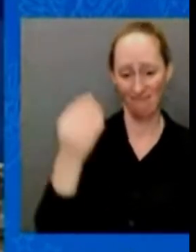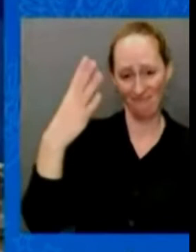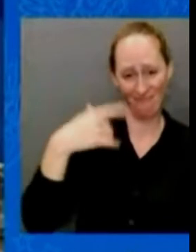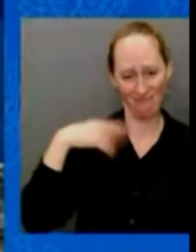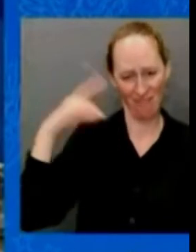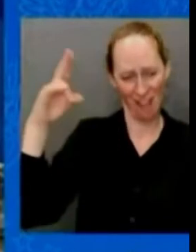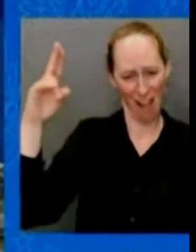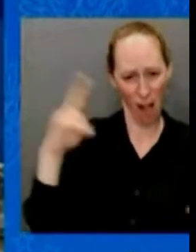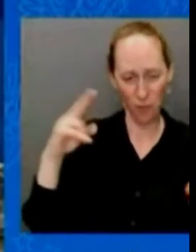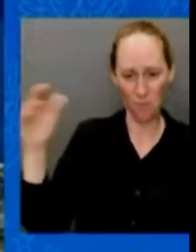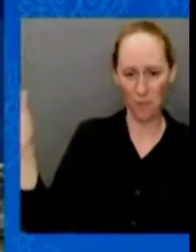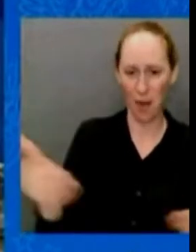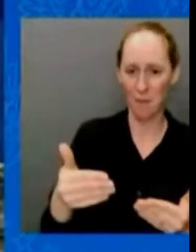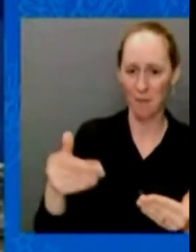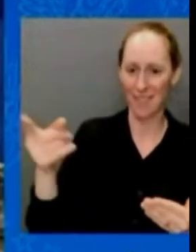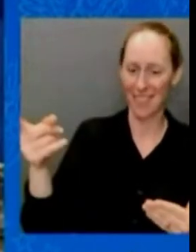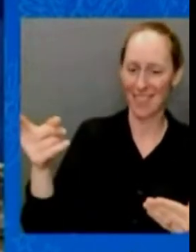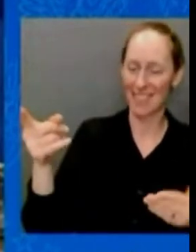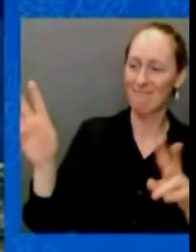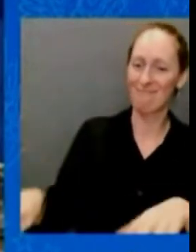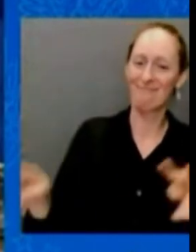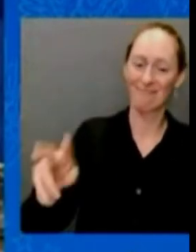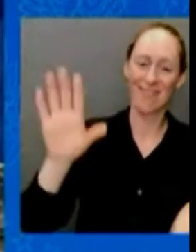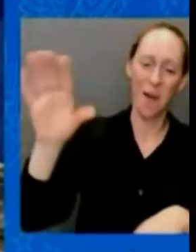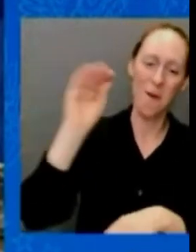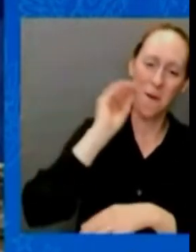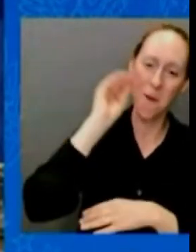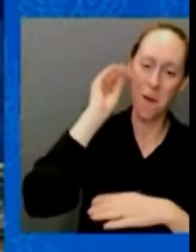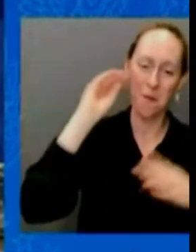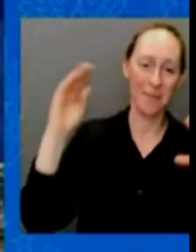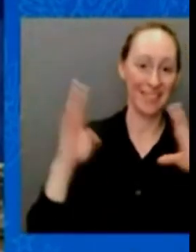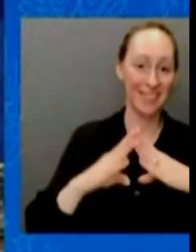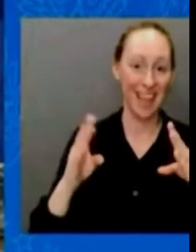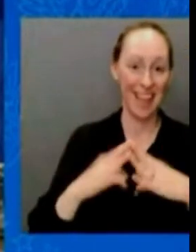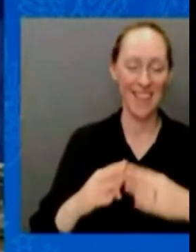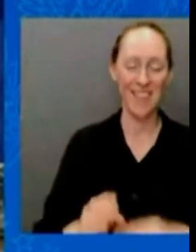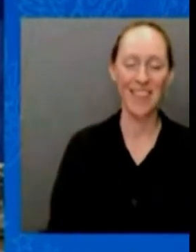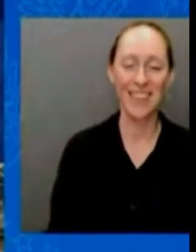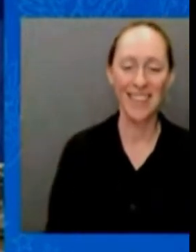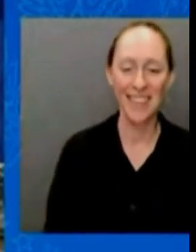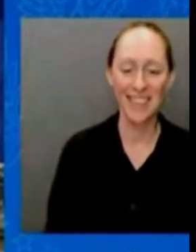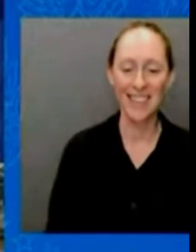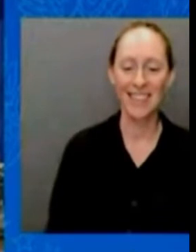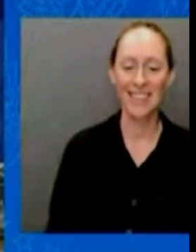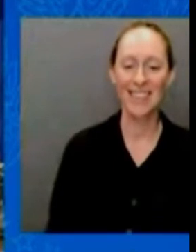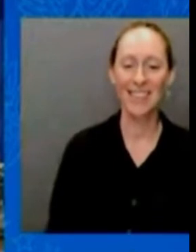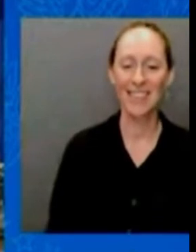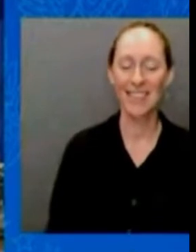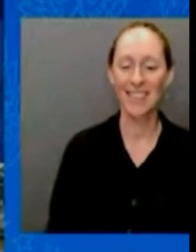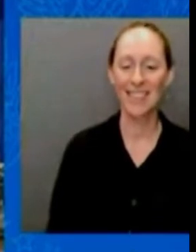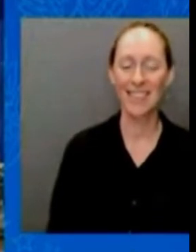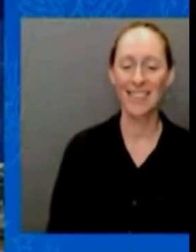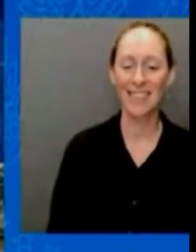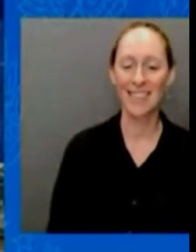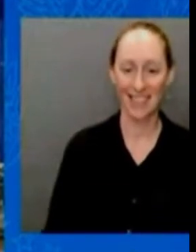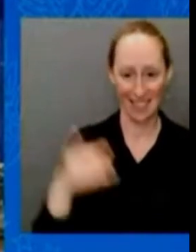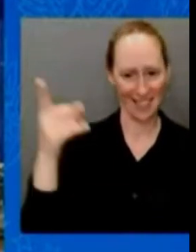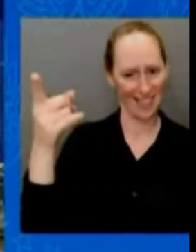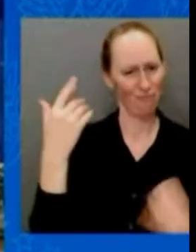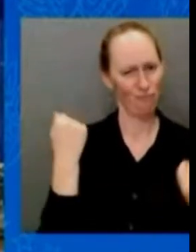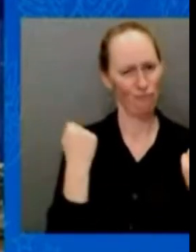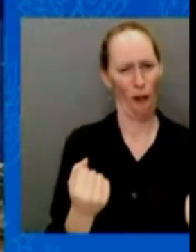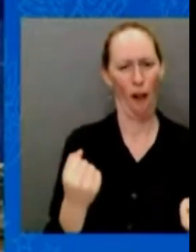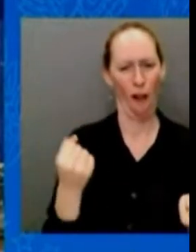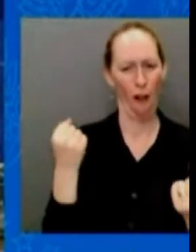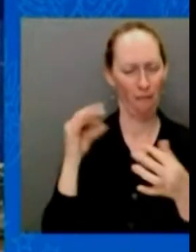Syracuse. Your history in CUSE is no secret, dating back to SU days many years ago.